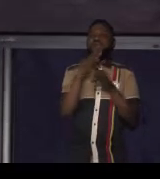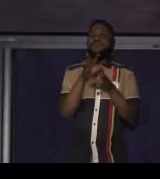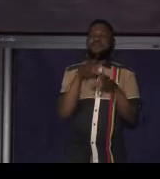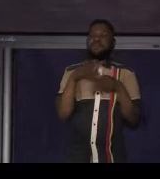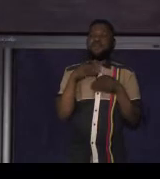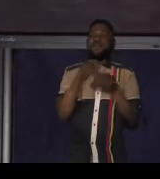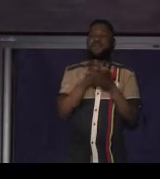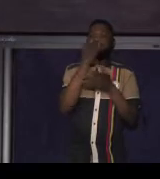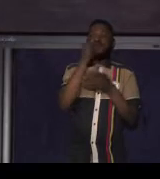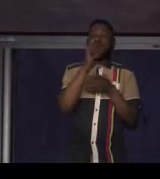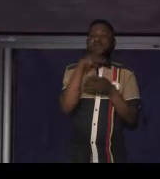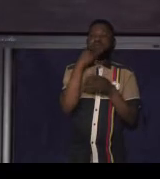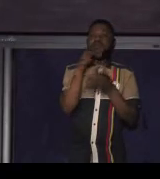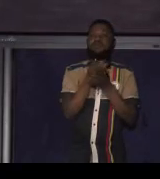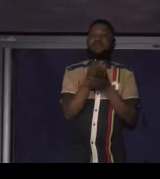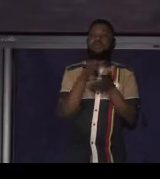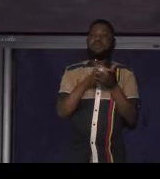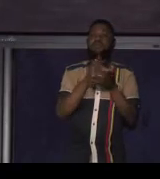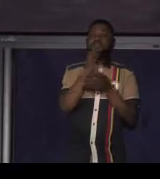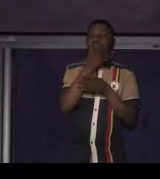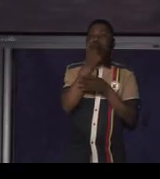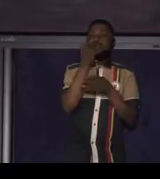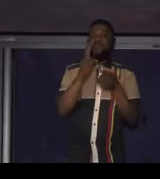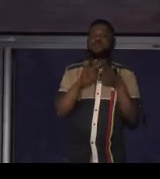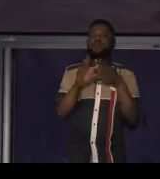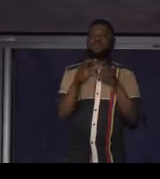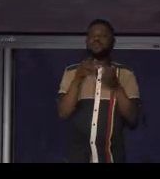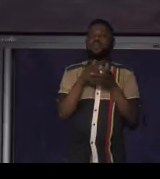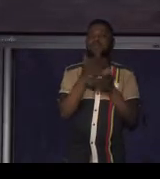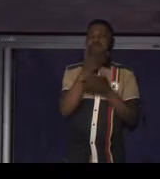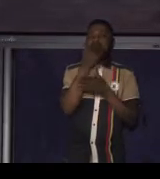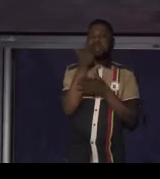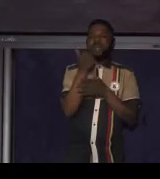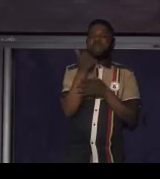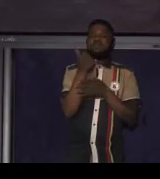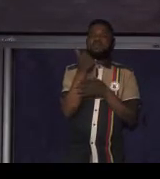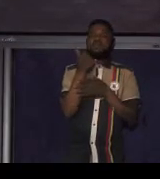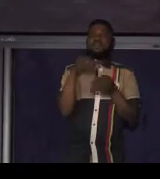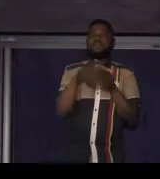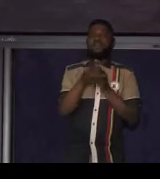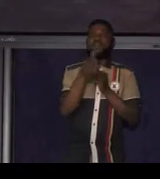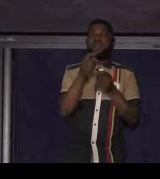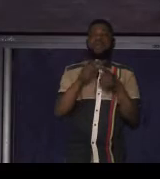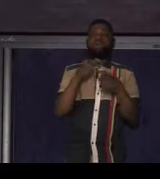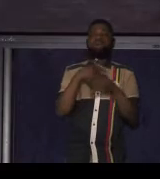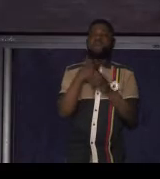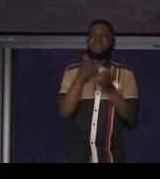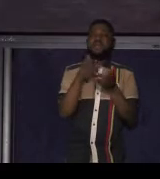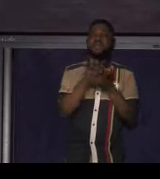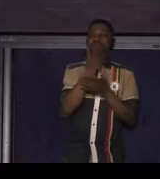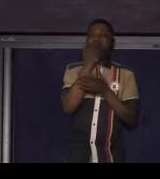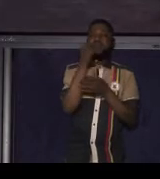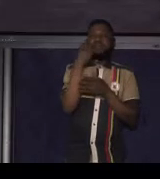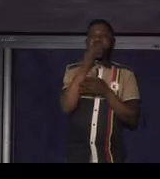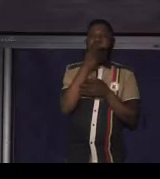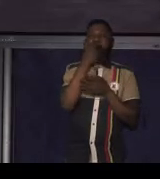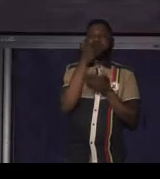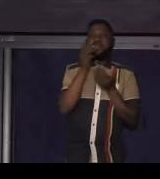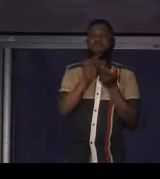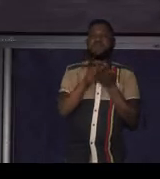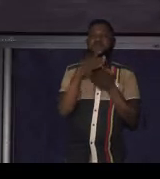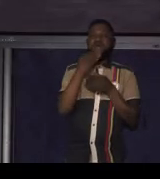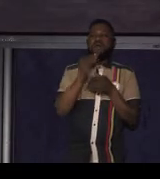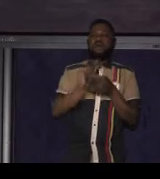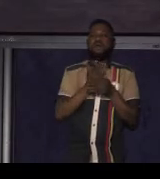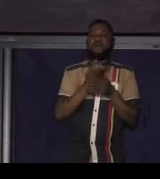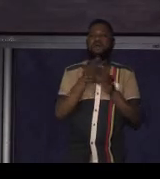emulation. That is why I do say that it is better to do it better in order to make it better